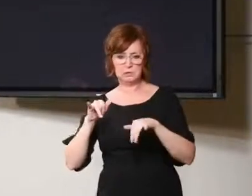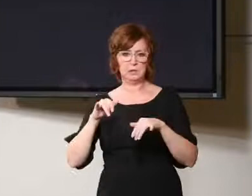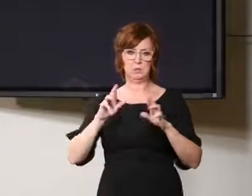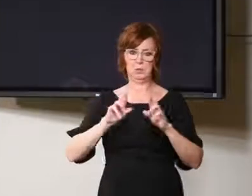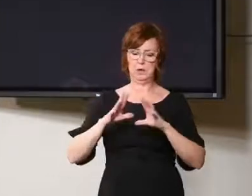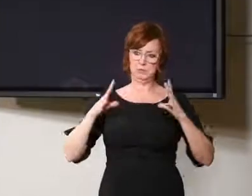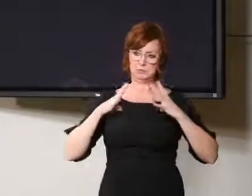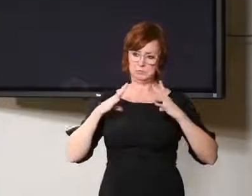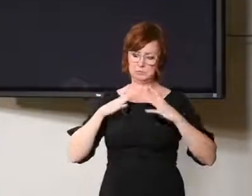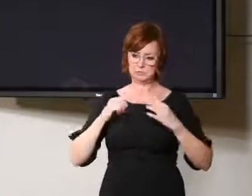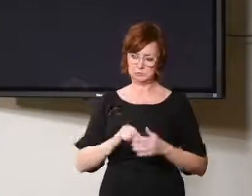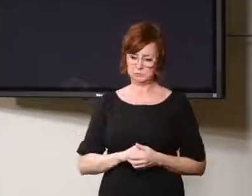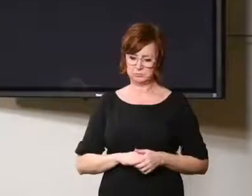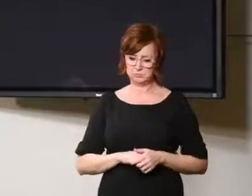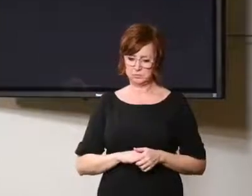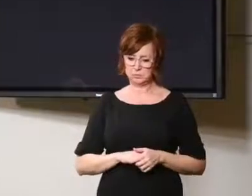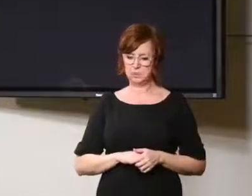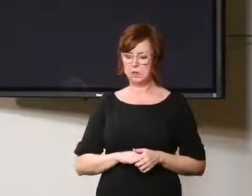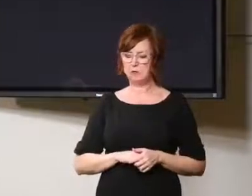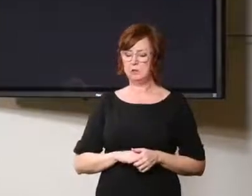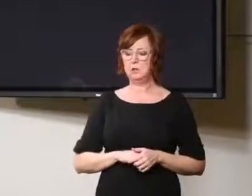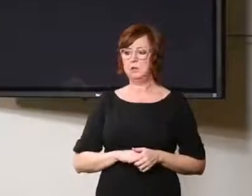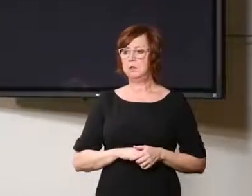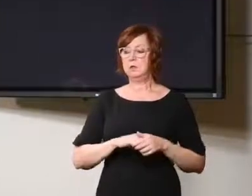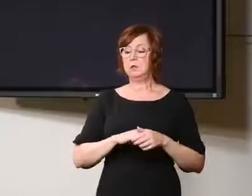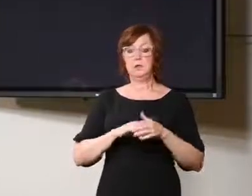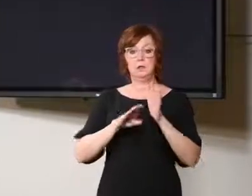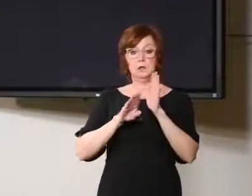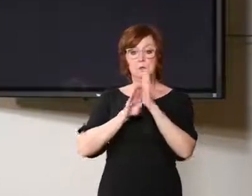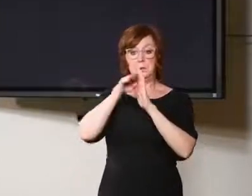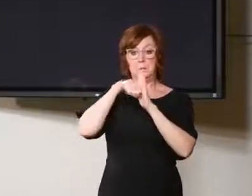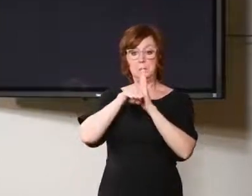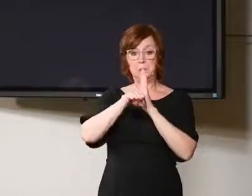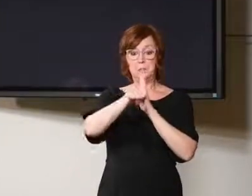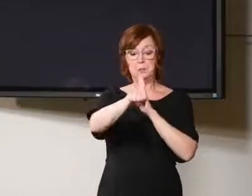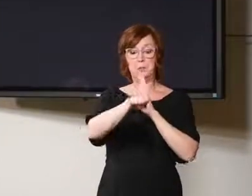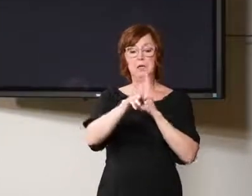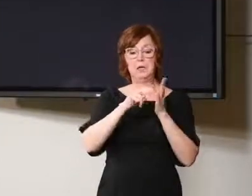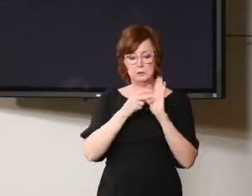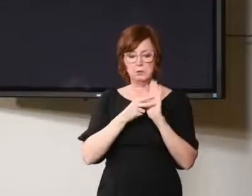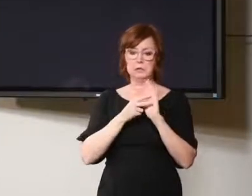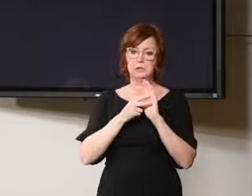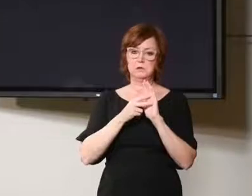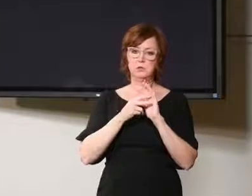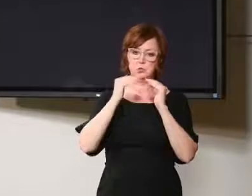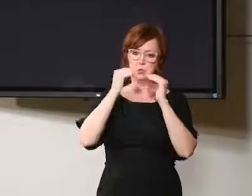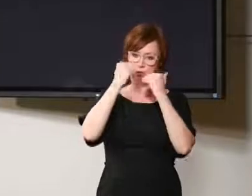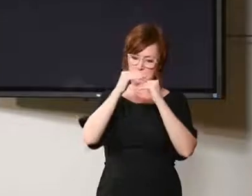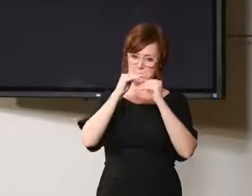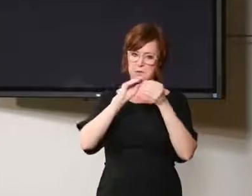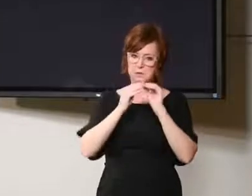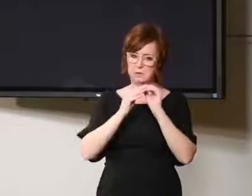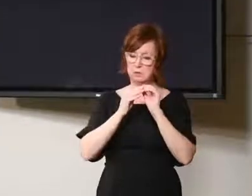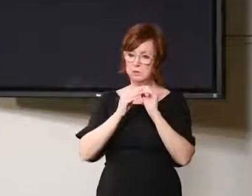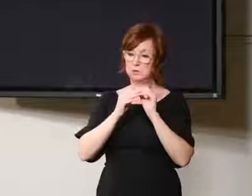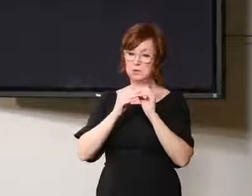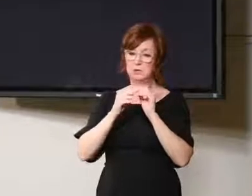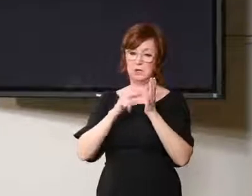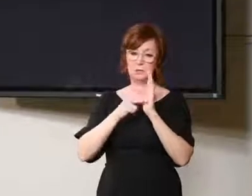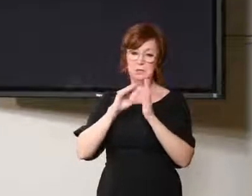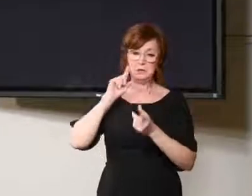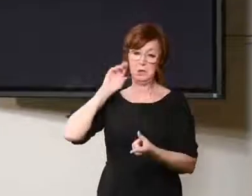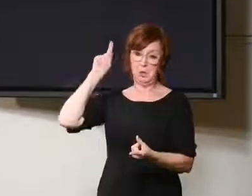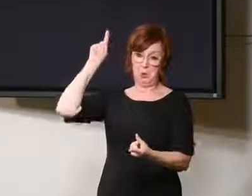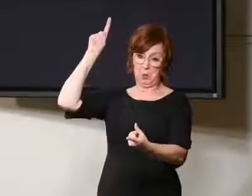the health system is less likely to be overwhelmed by the number of cases coming in early, but that does not mean it's going to reduce. It may